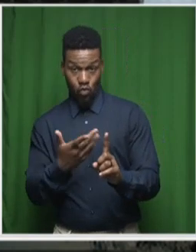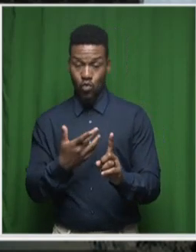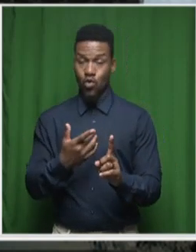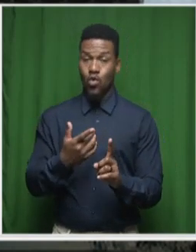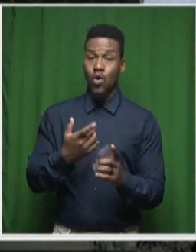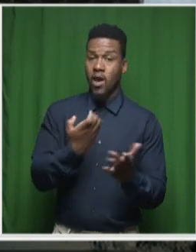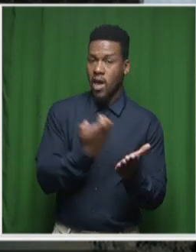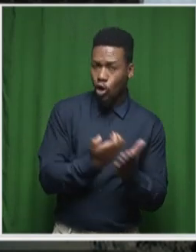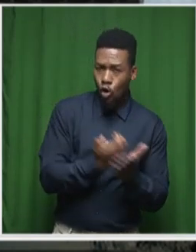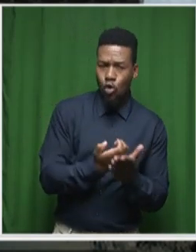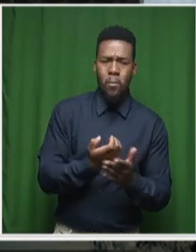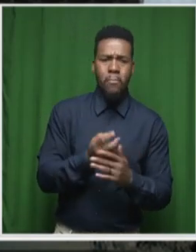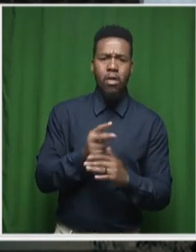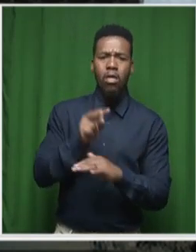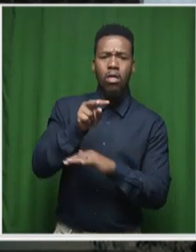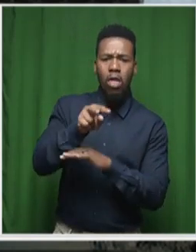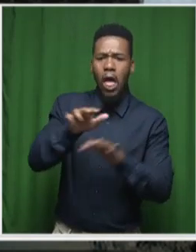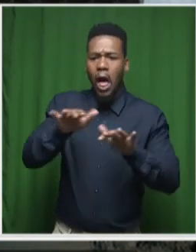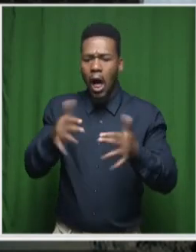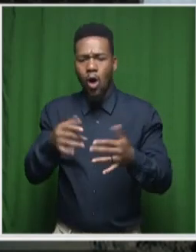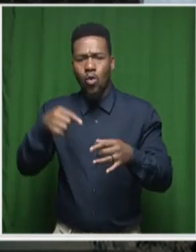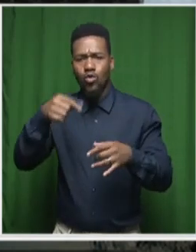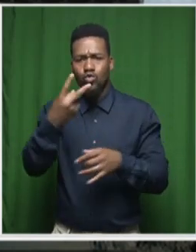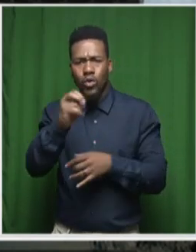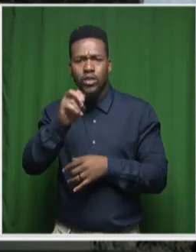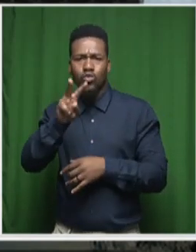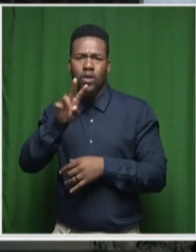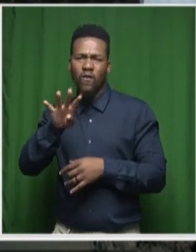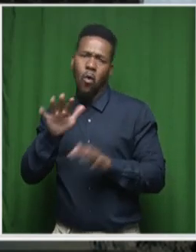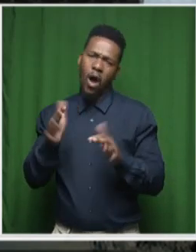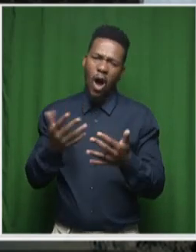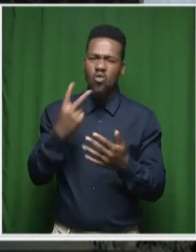for 2024, what does it look like?